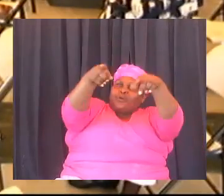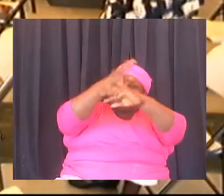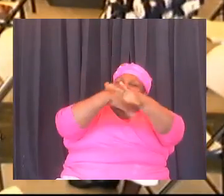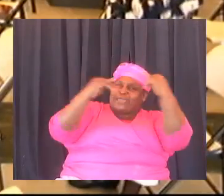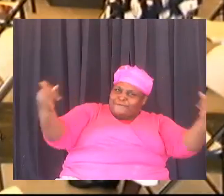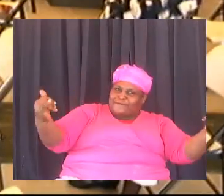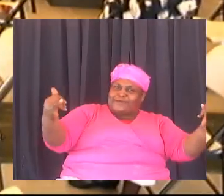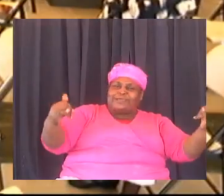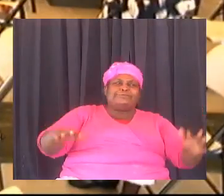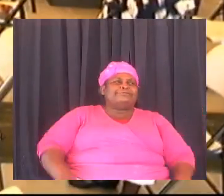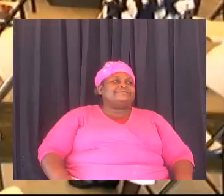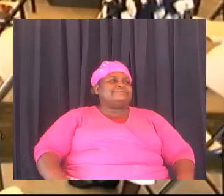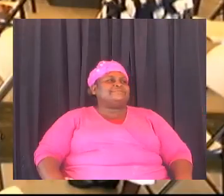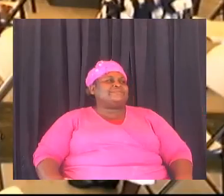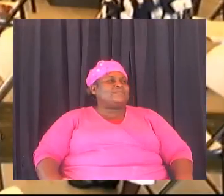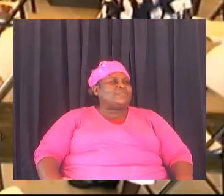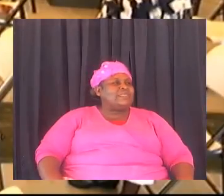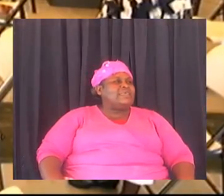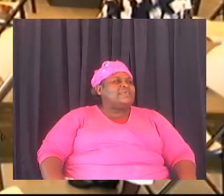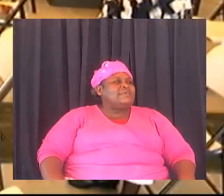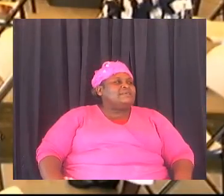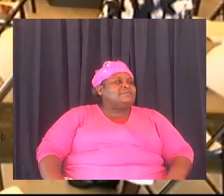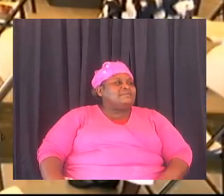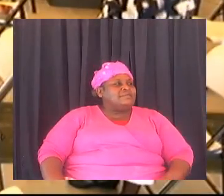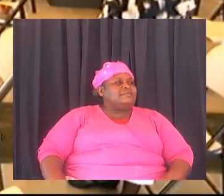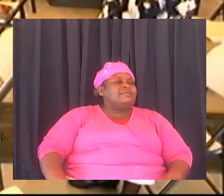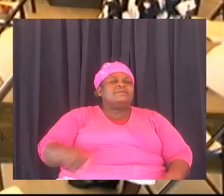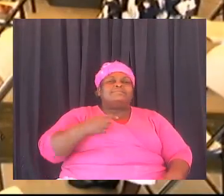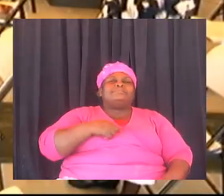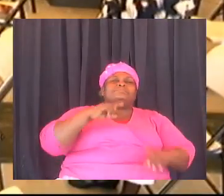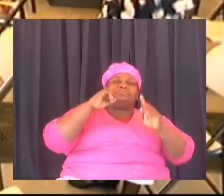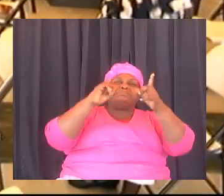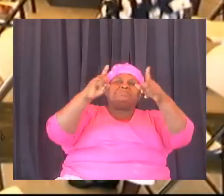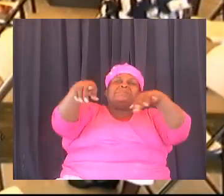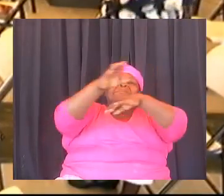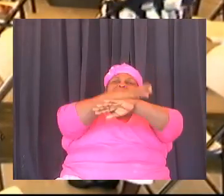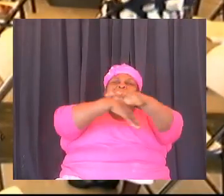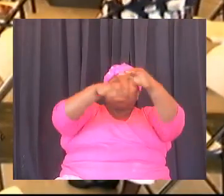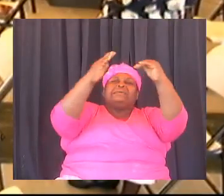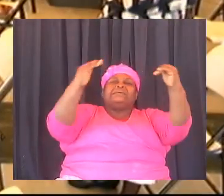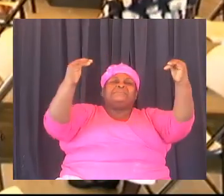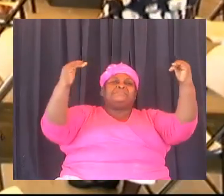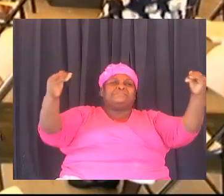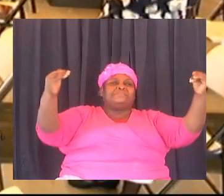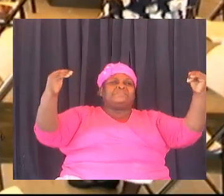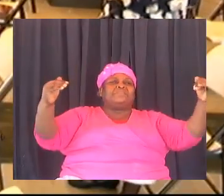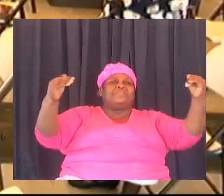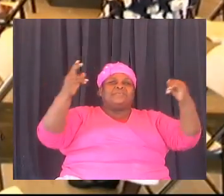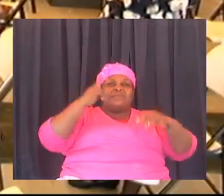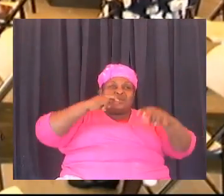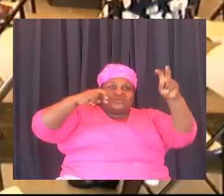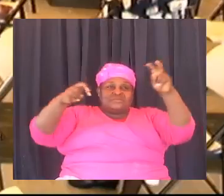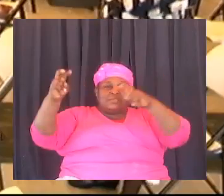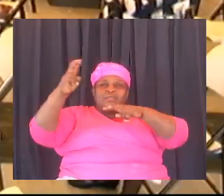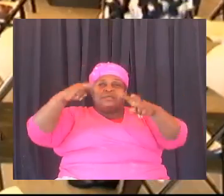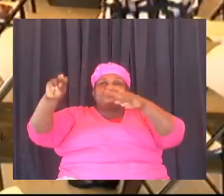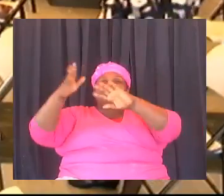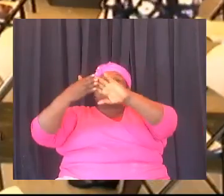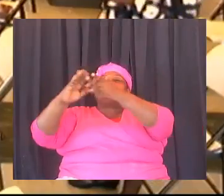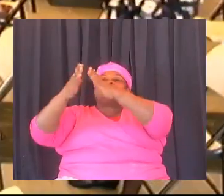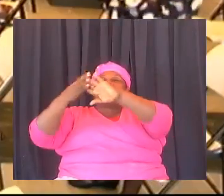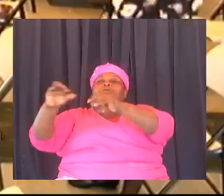ground. Glory to God. Come on, we sing. I'm bound, oh Lord, for higher ground,